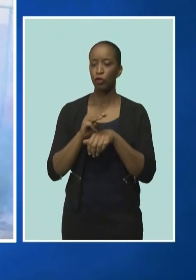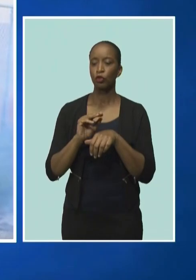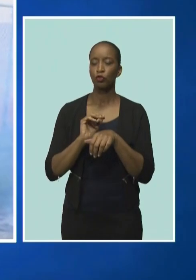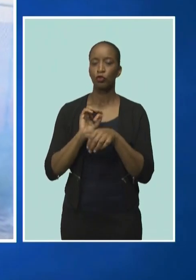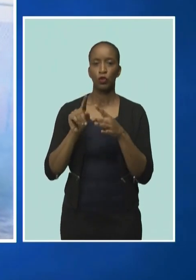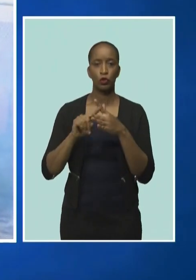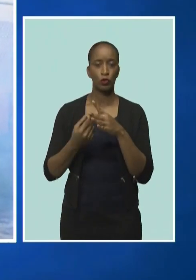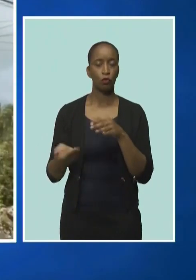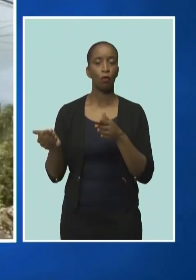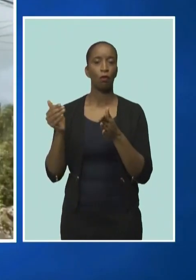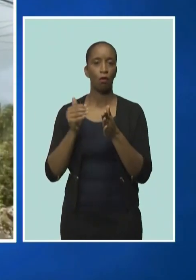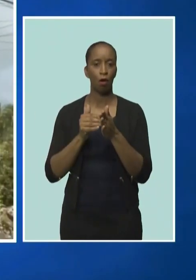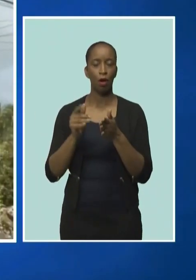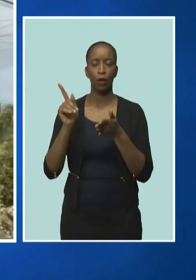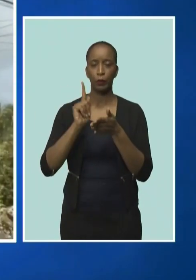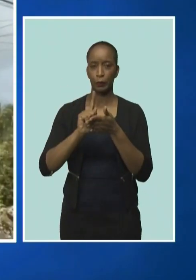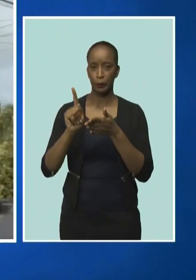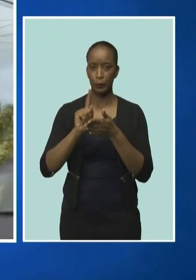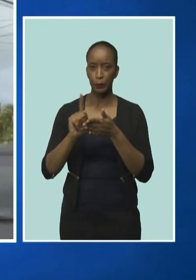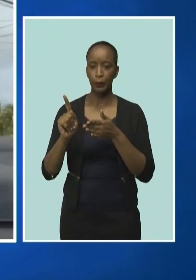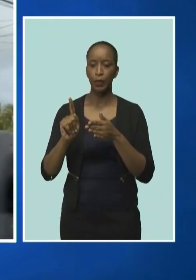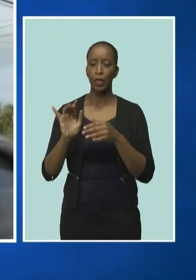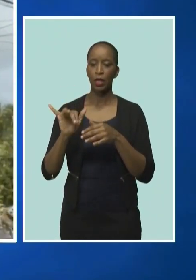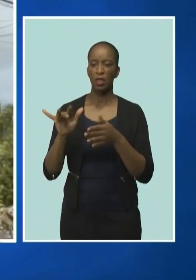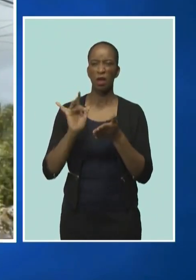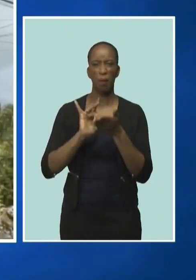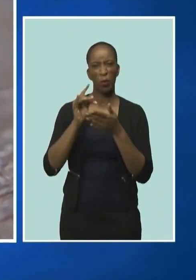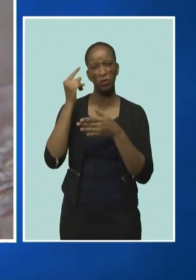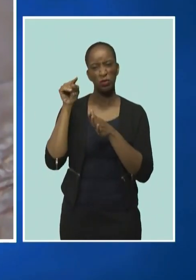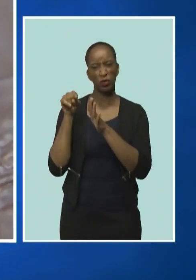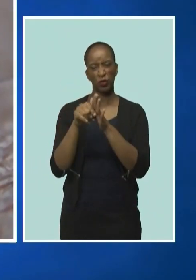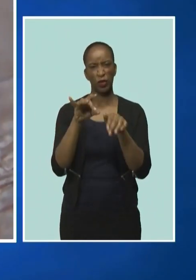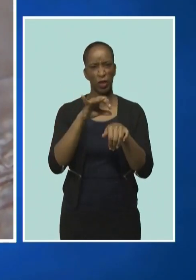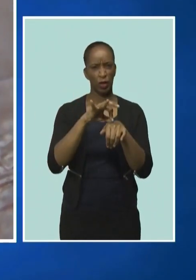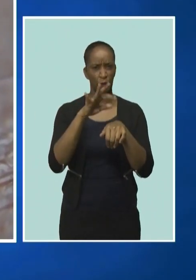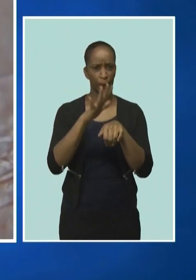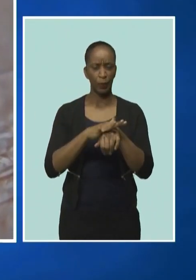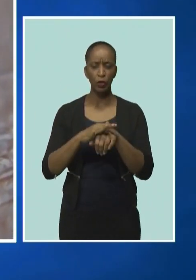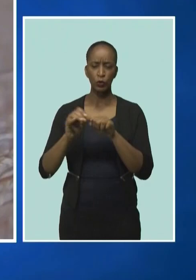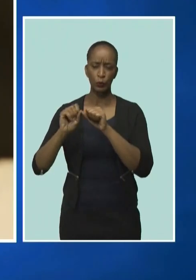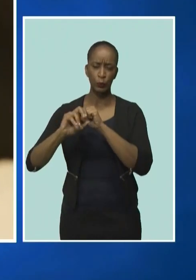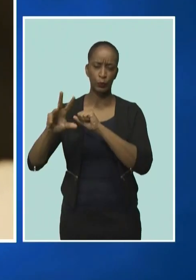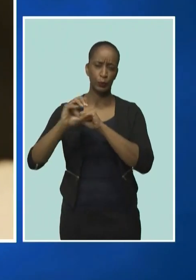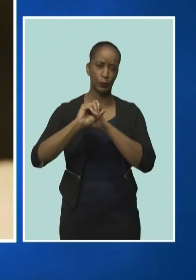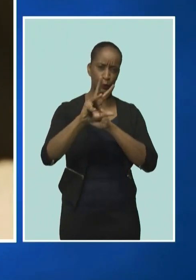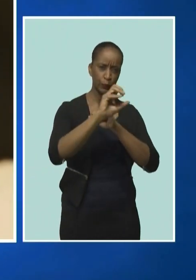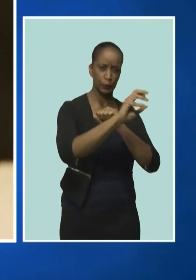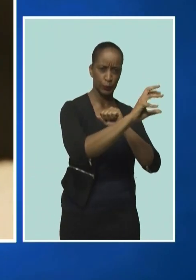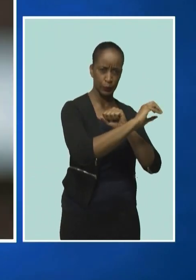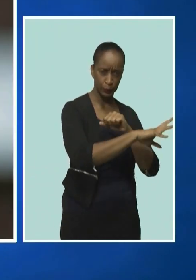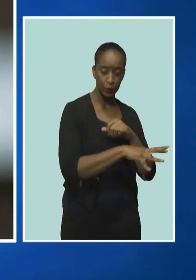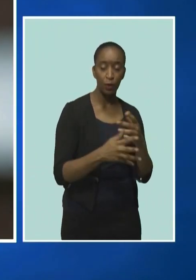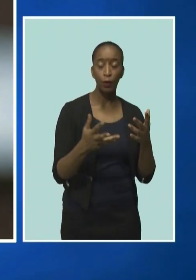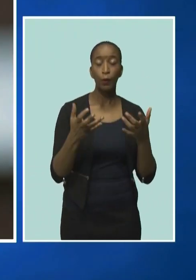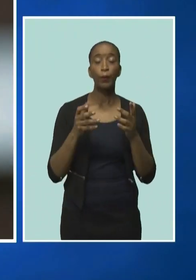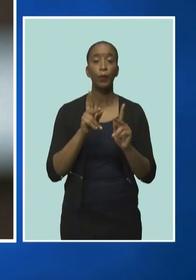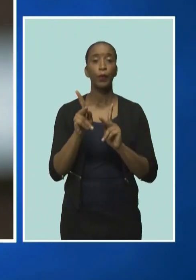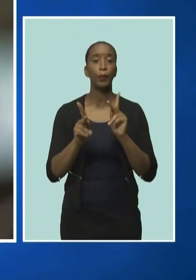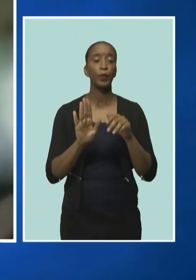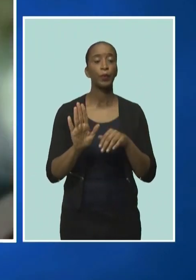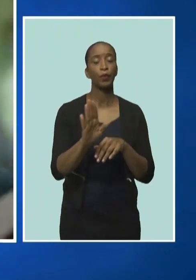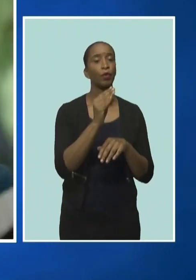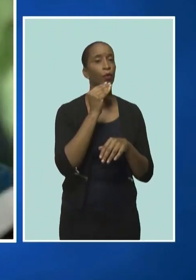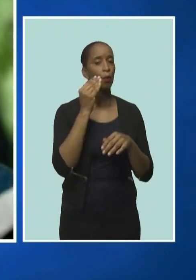are encouraged to open their windows and doors so the spray can enter. Dr. George also wants people to take steps to ensure their